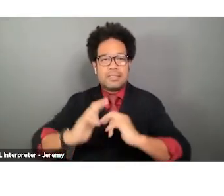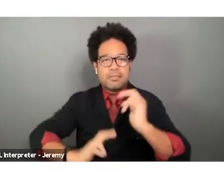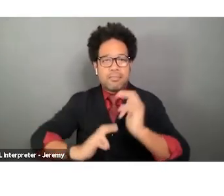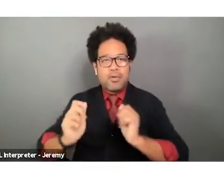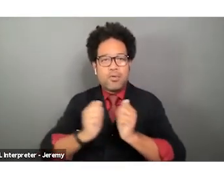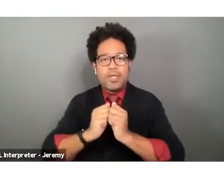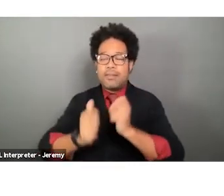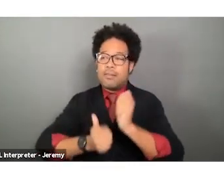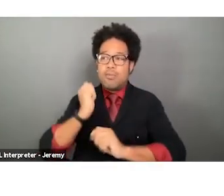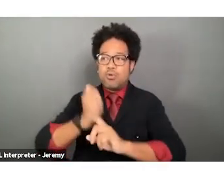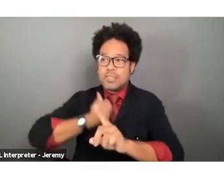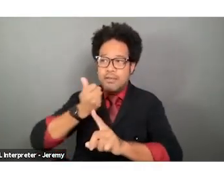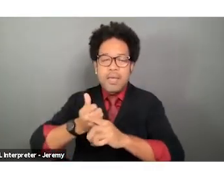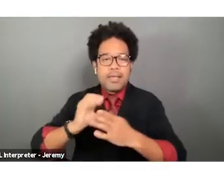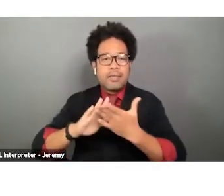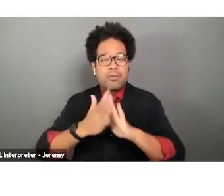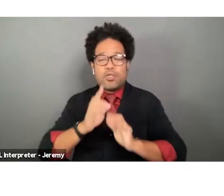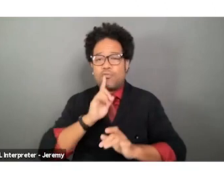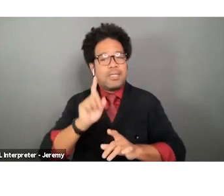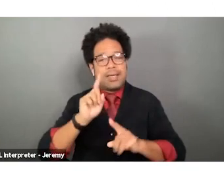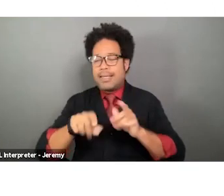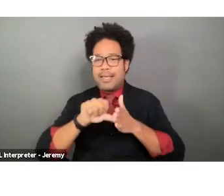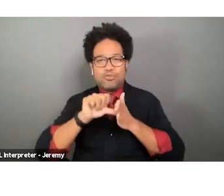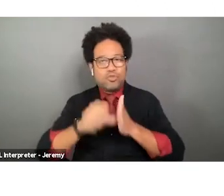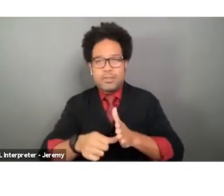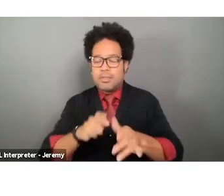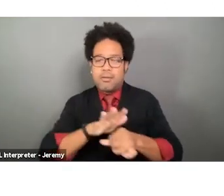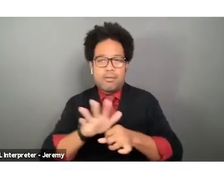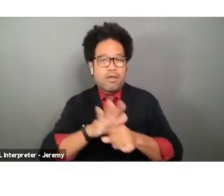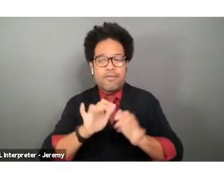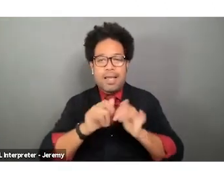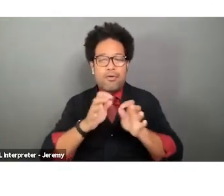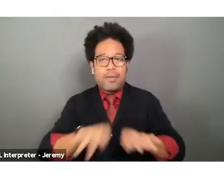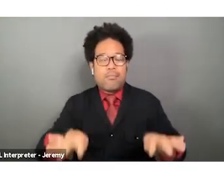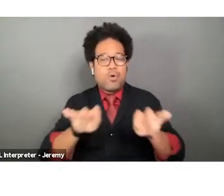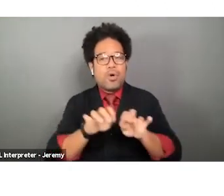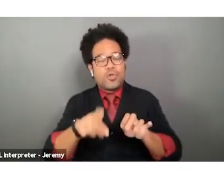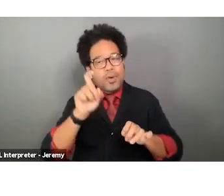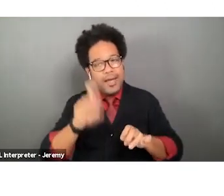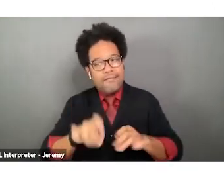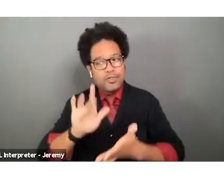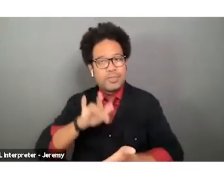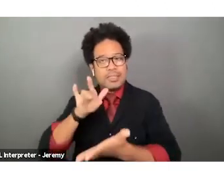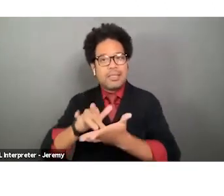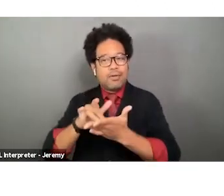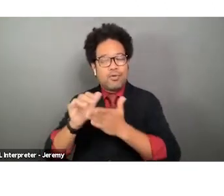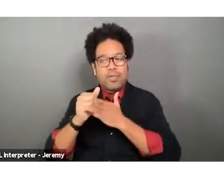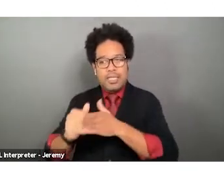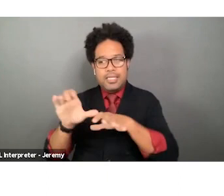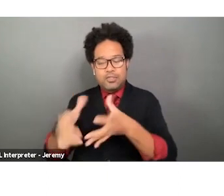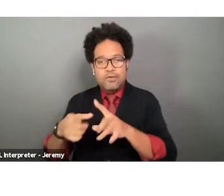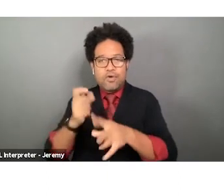stress enough how foundational and important that is to start. You have to center the leadership of the